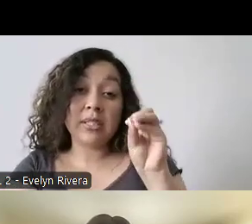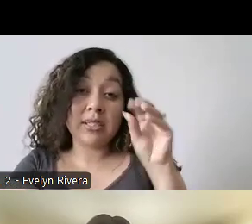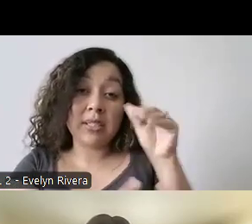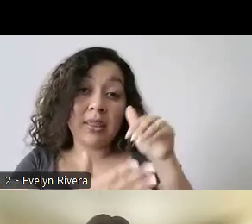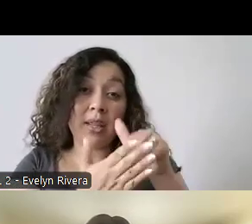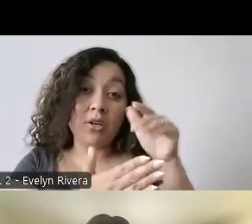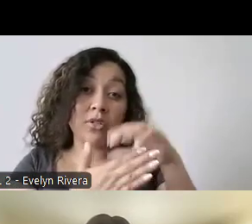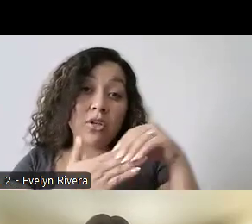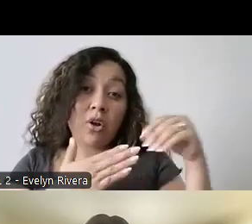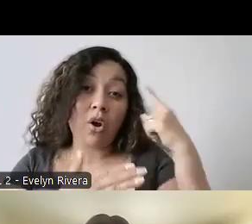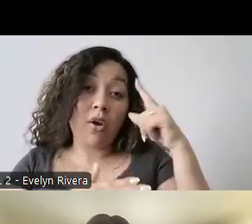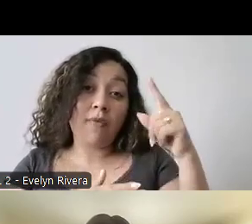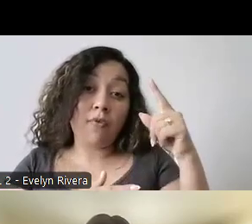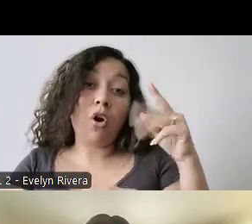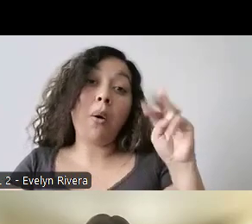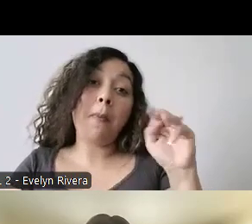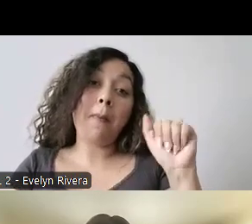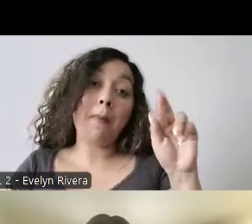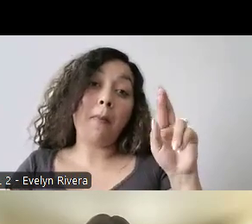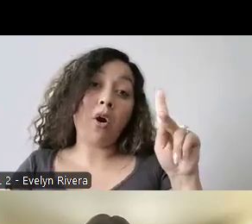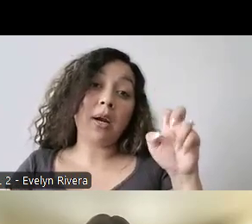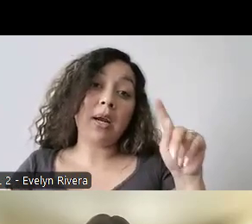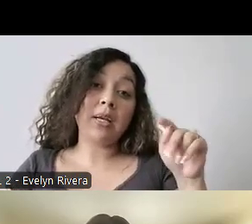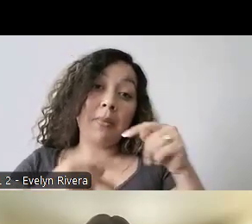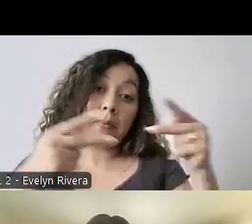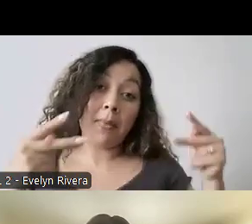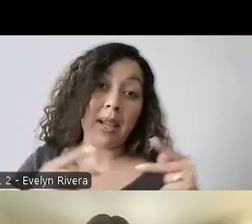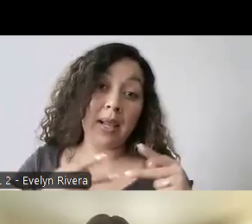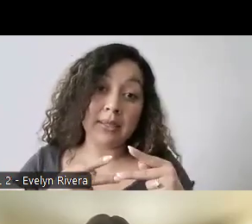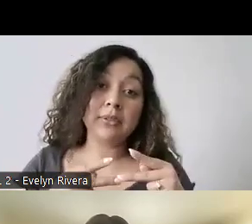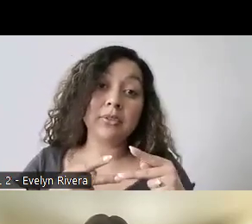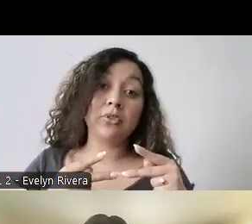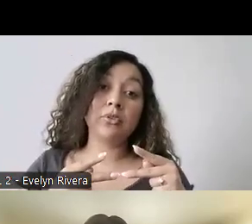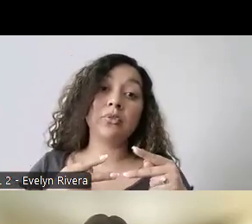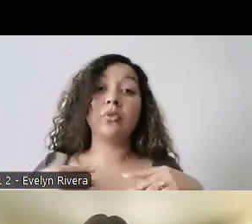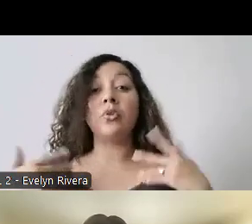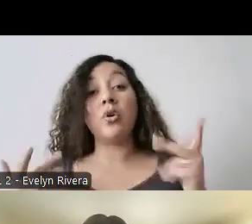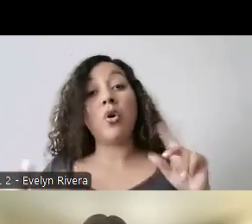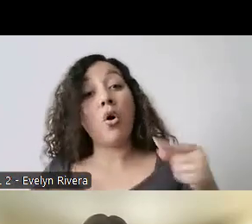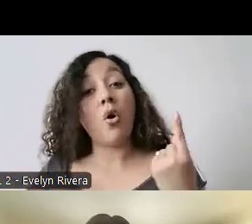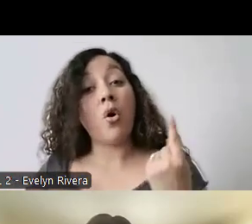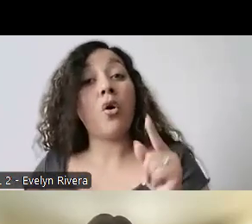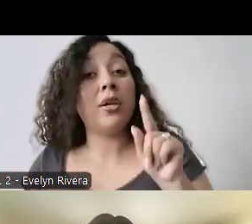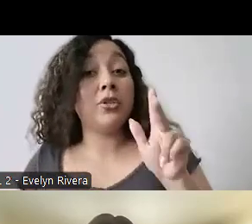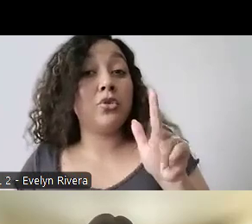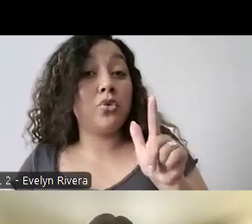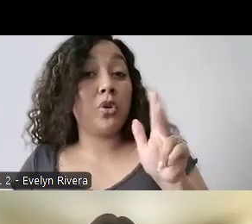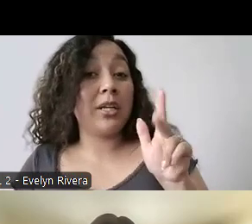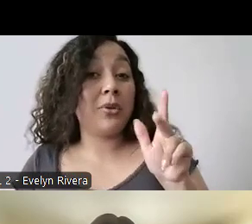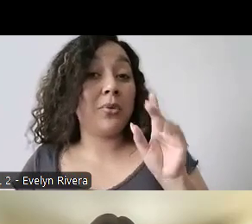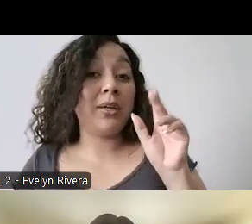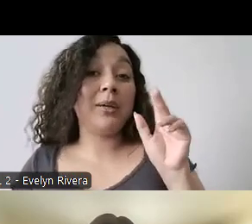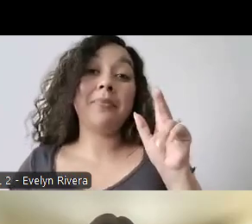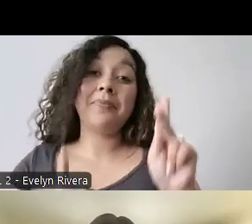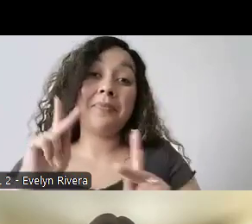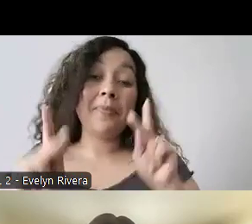$660,000 for the marketplace. Because there were only 23 people identified to be receiving the